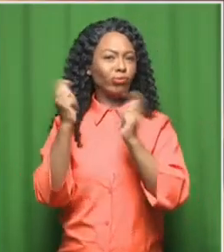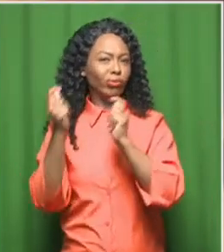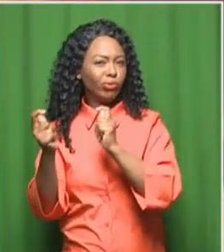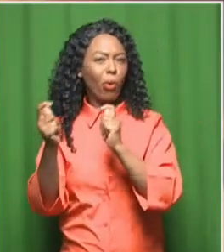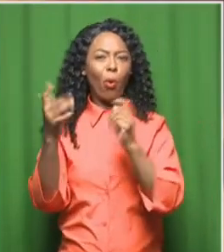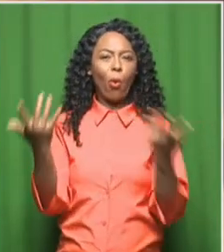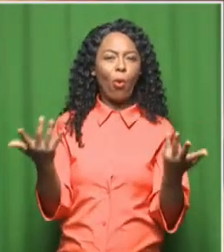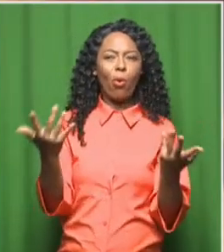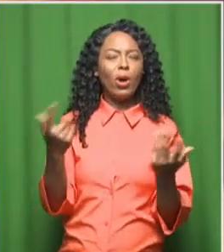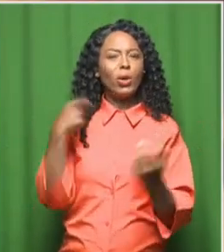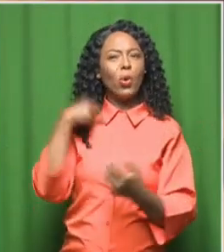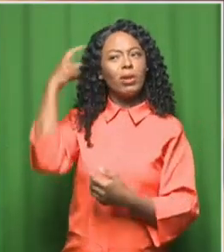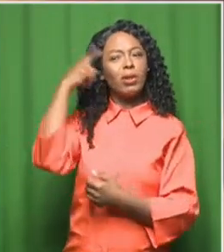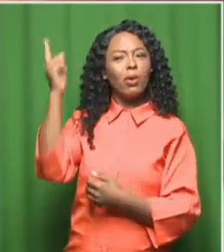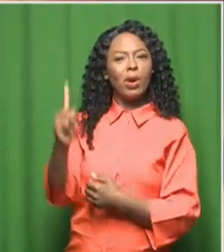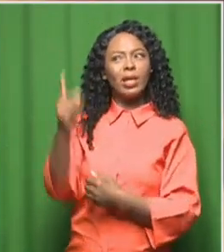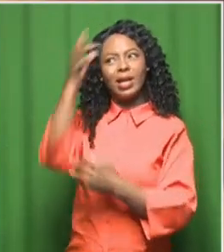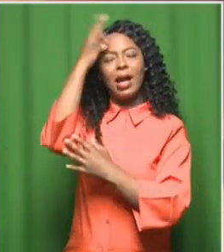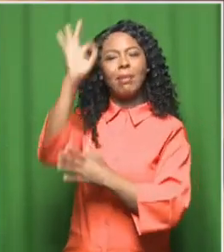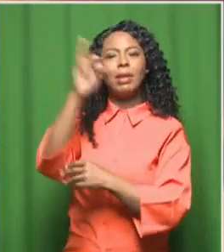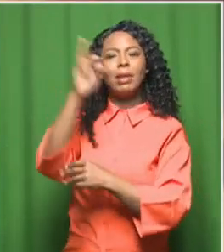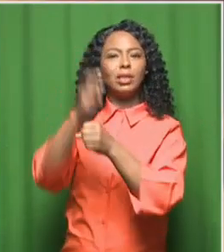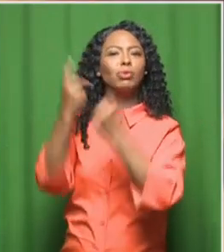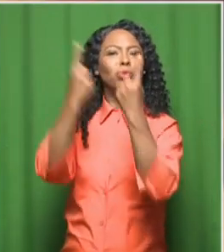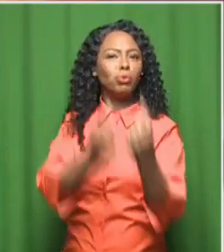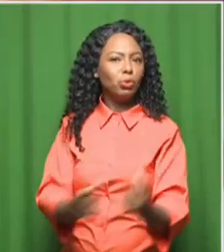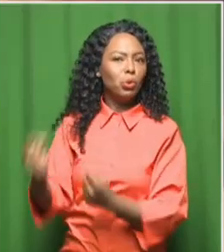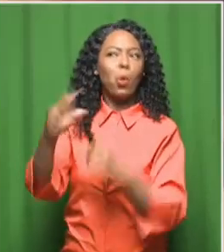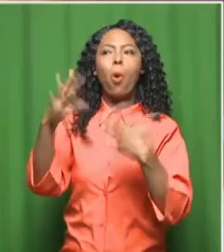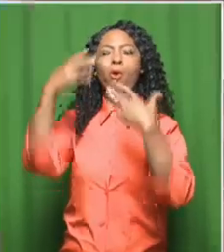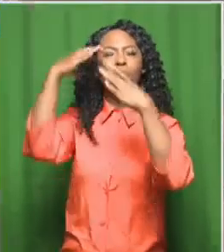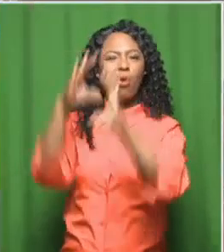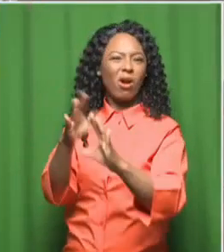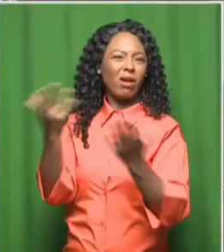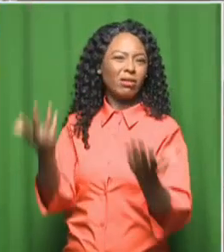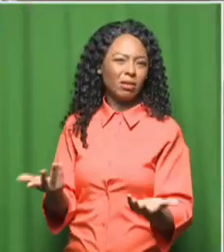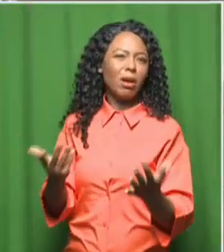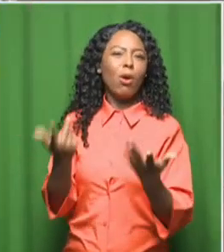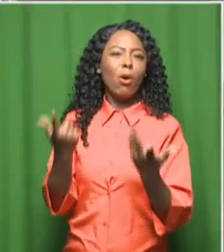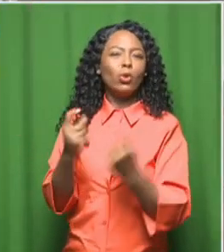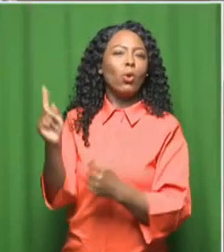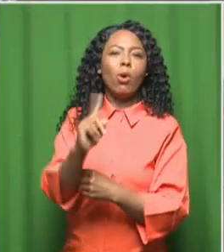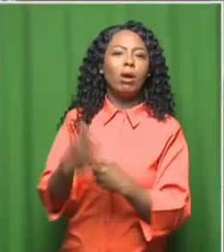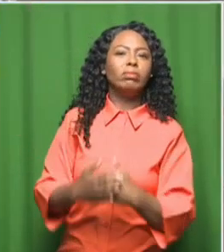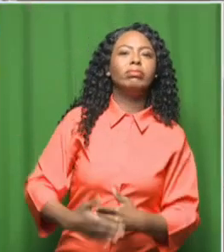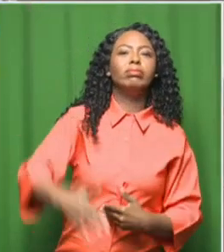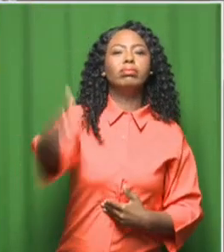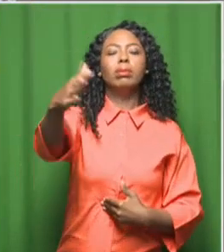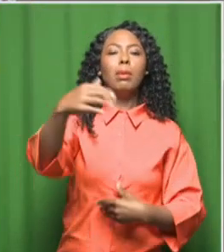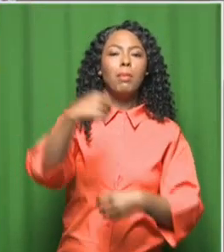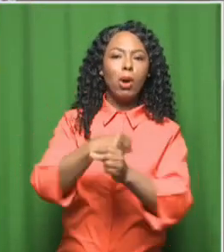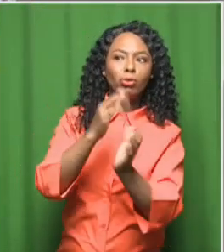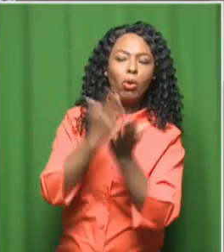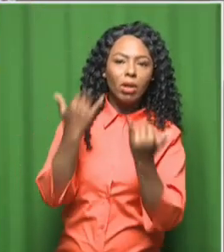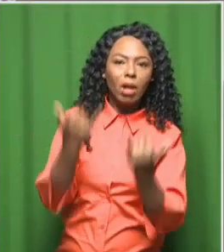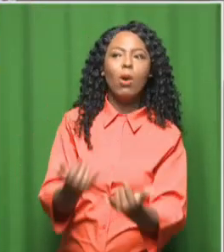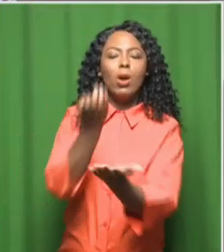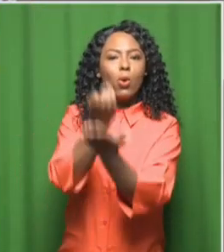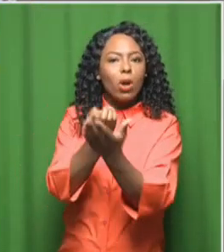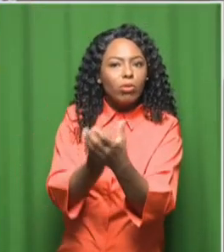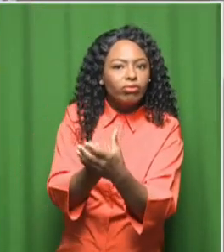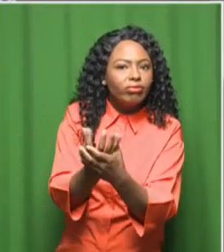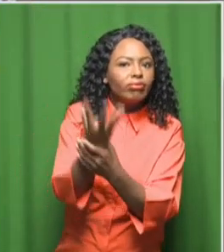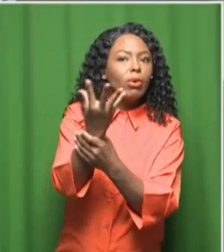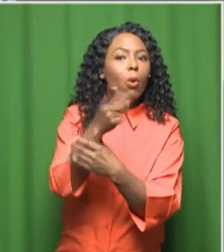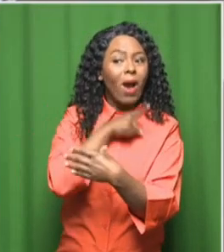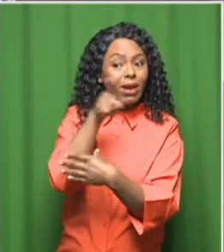what the South African government needs to focus on in order to, one, get the economy growing? Because I think that has to